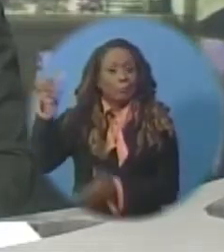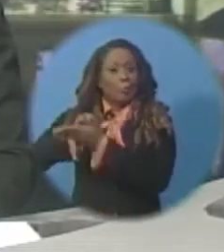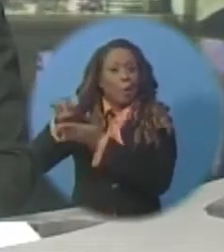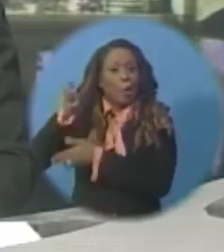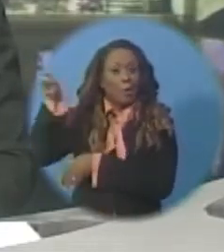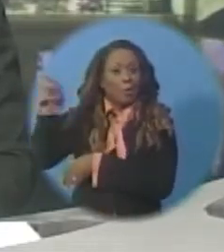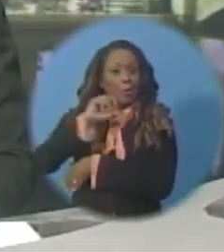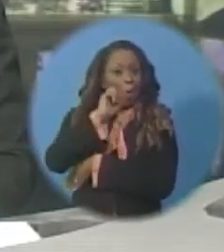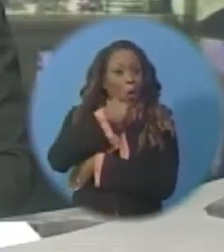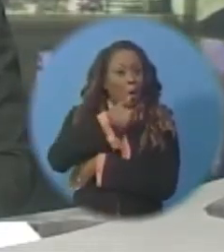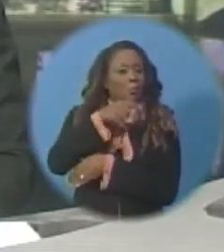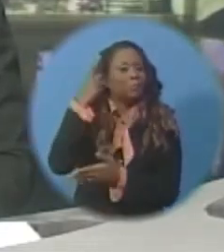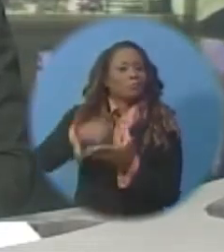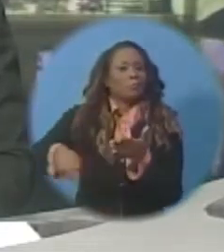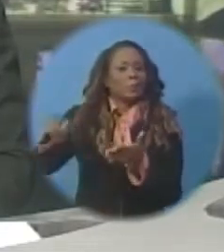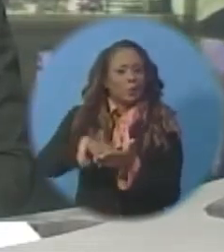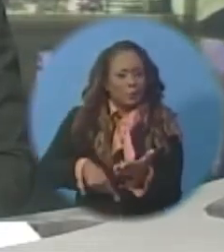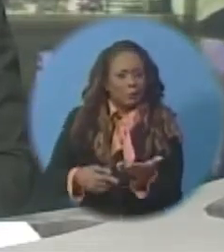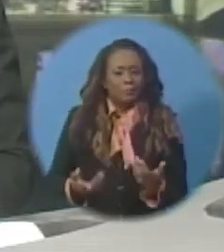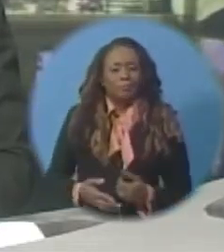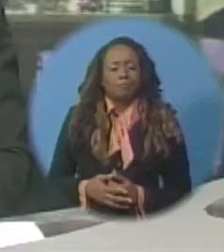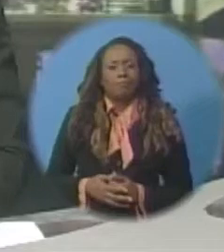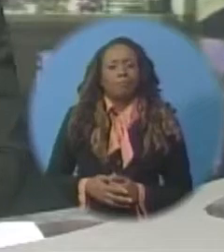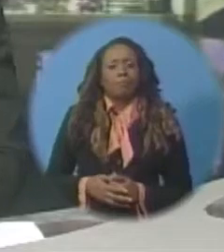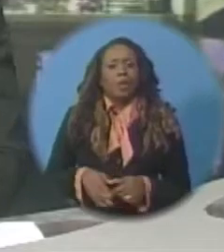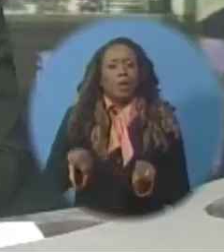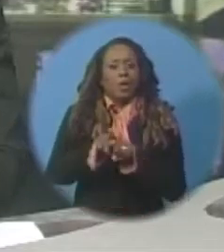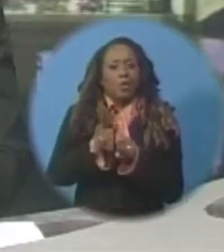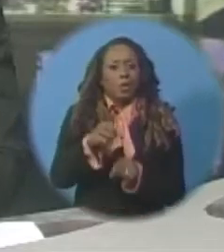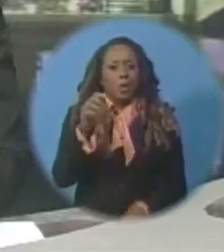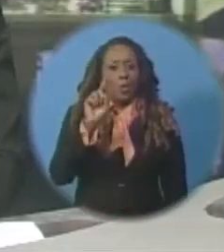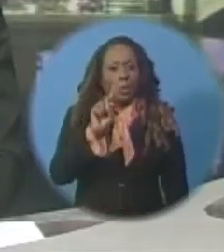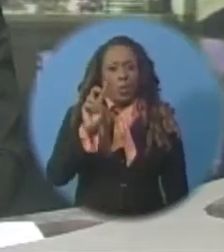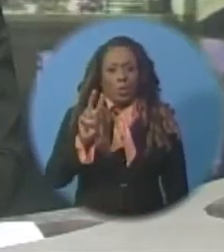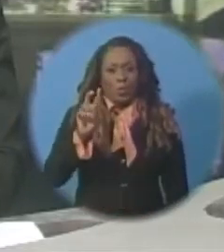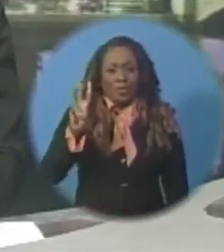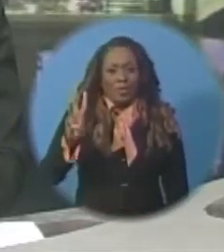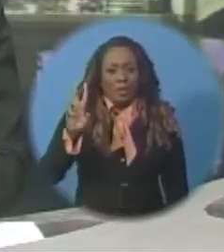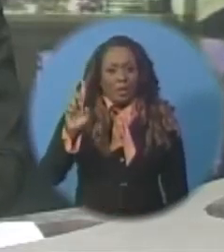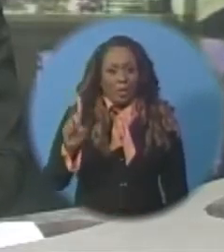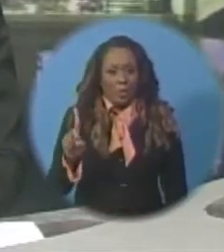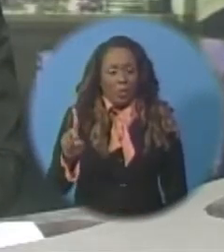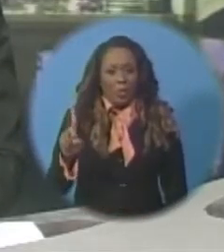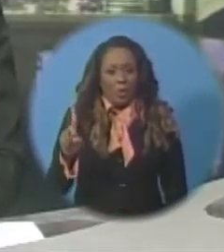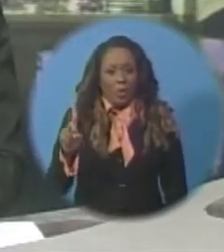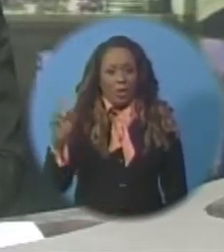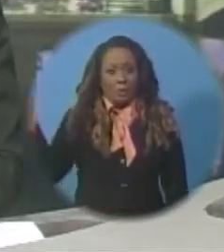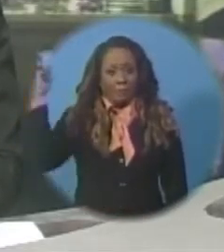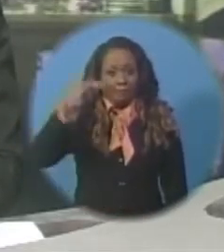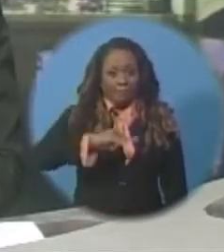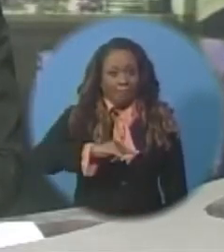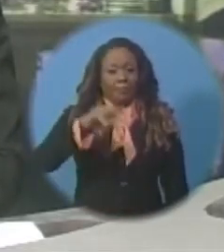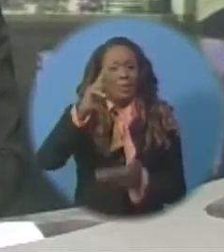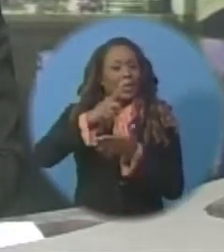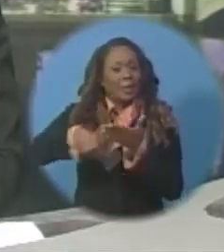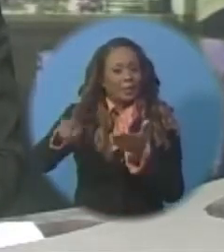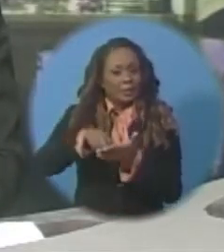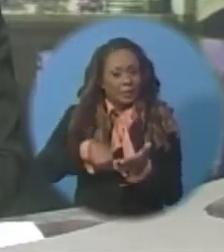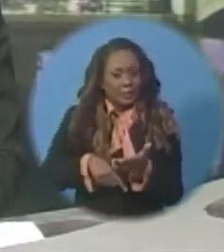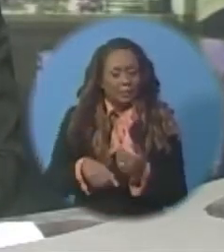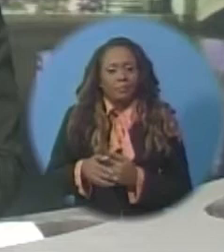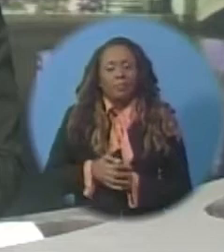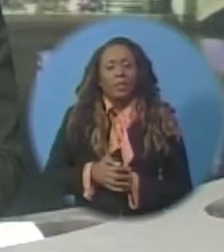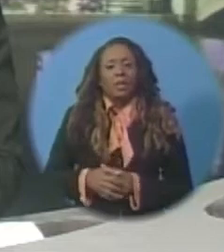the carrier's flight 1261 scheduled to leave JFK Airport for Barbados has also been called off. However,